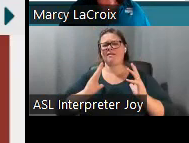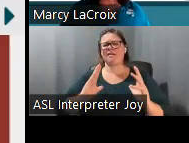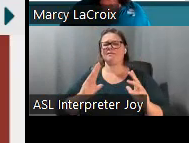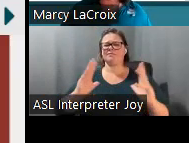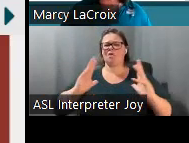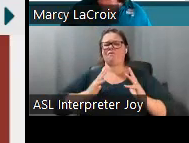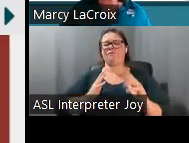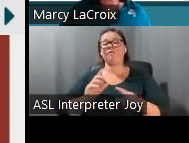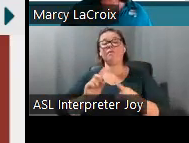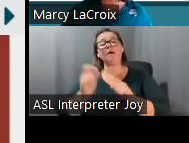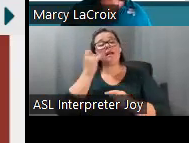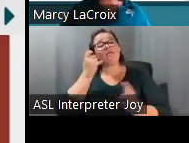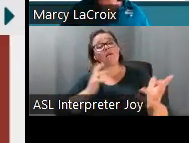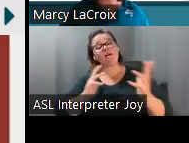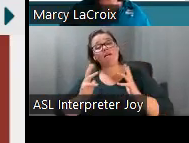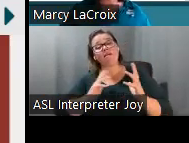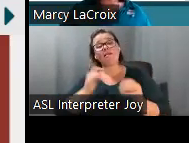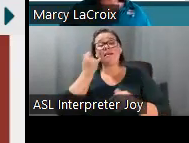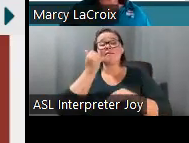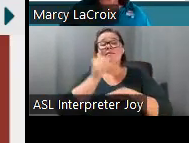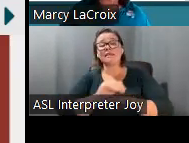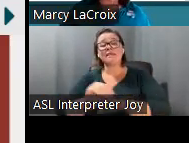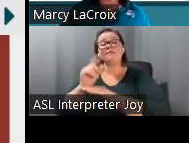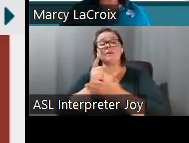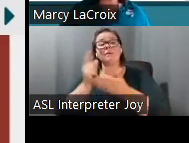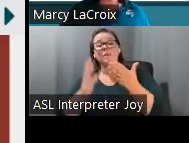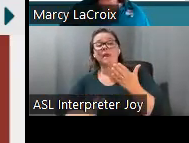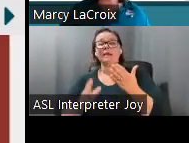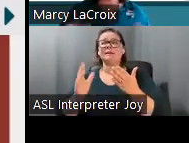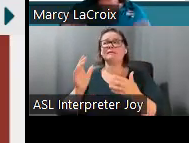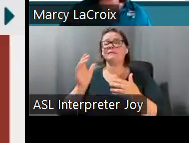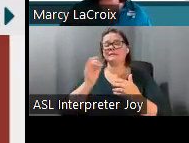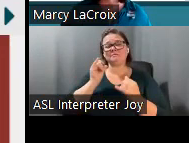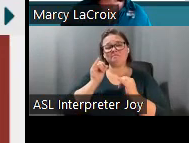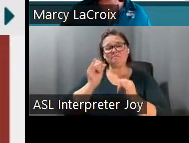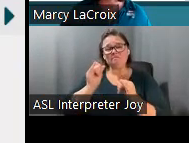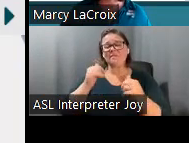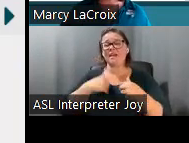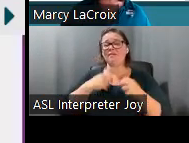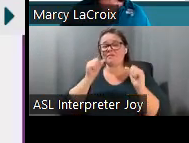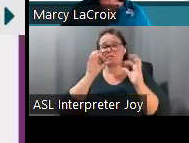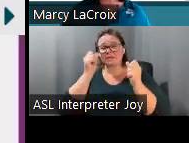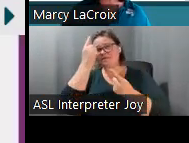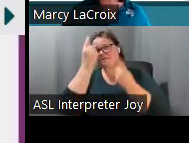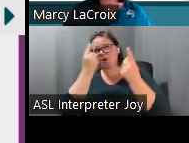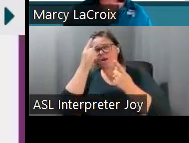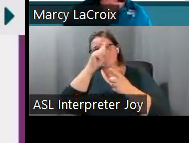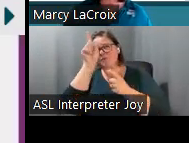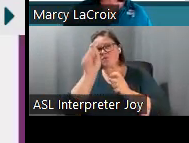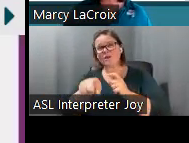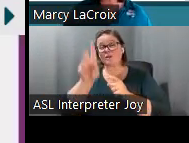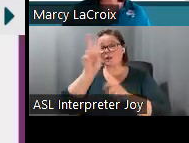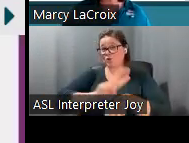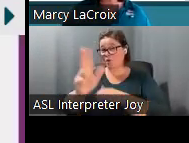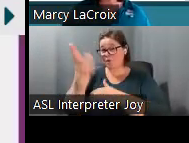if it's a holiday, if it's an evening, if it's a weekend, if you're like me and you have these amazing thoughts or questions at 2 a.m., you